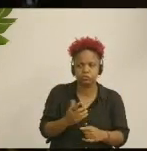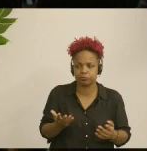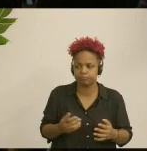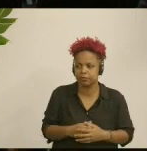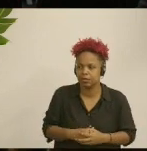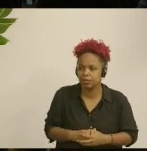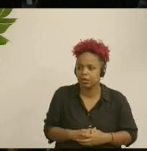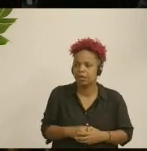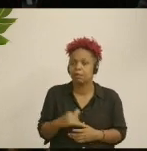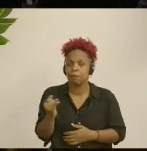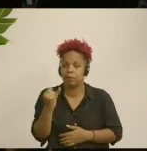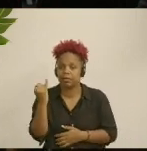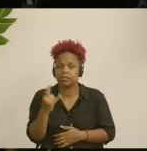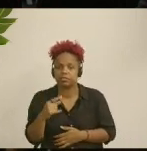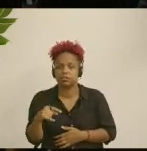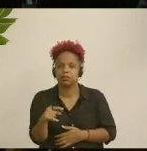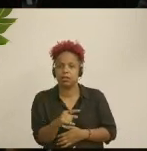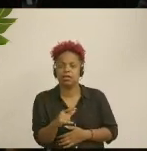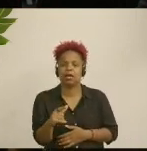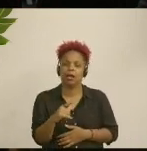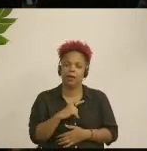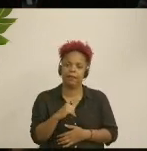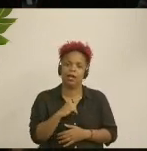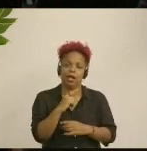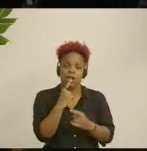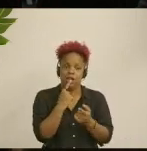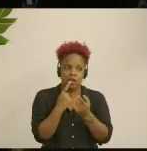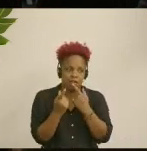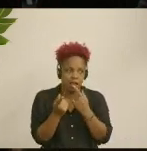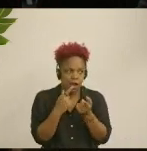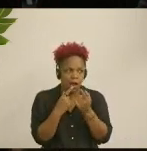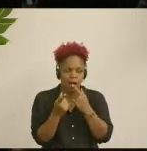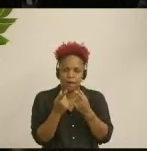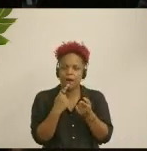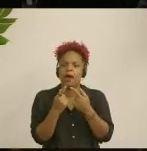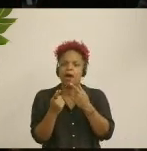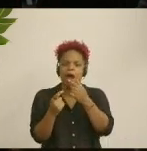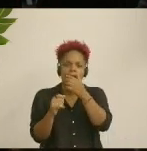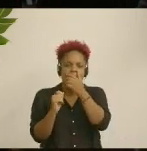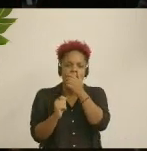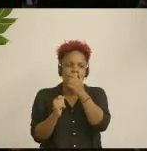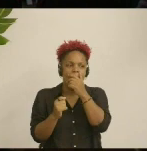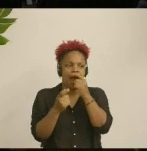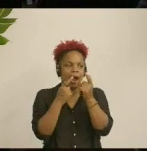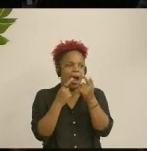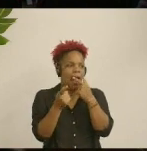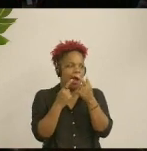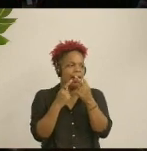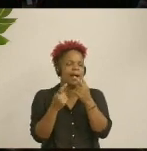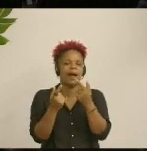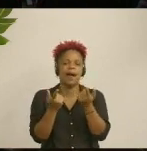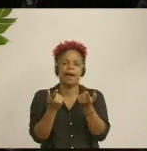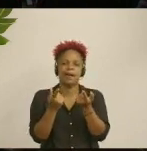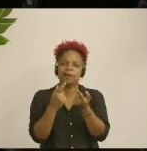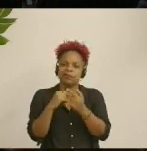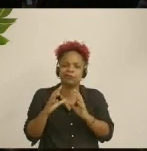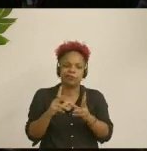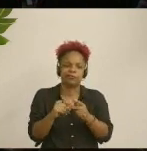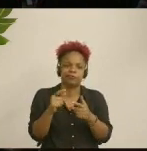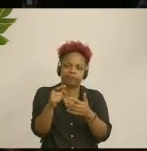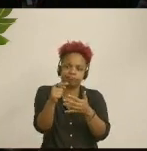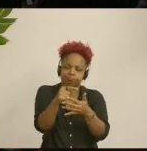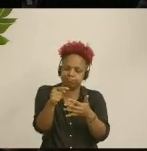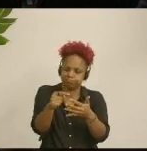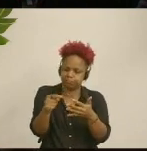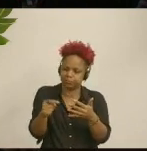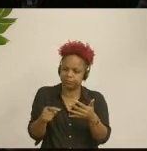evidence alongside all of those other political considerations. And we have citizen panels that allow citizens themselves to engage